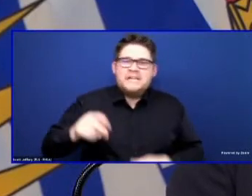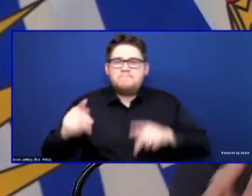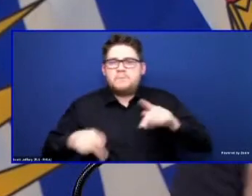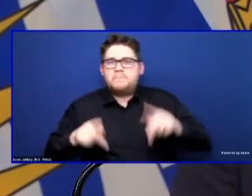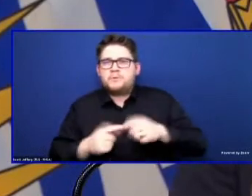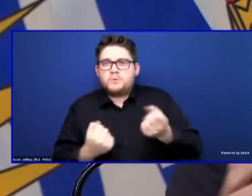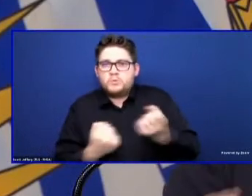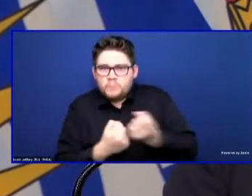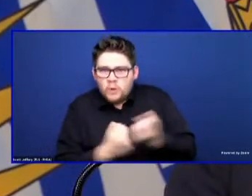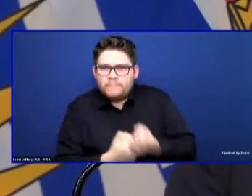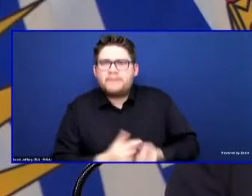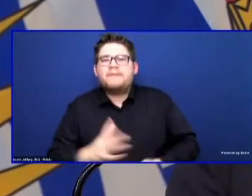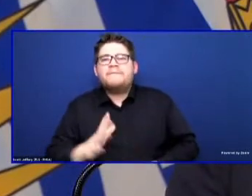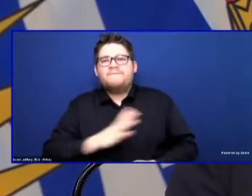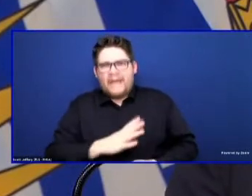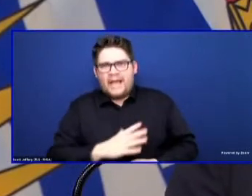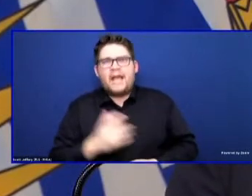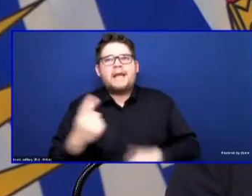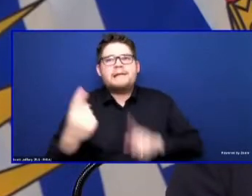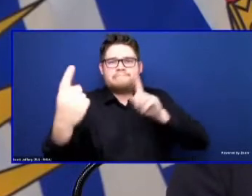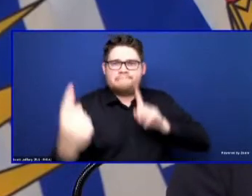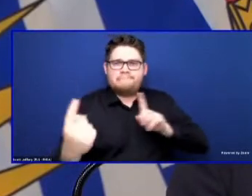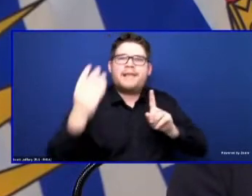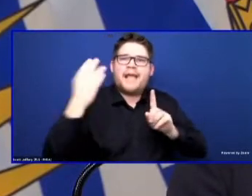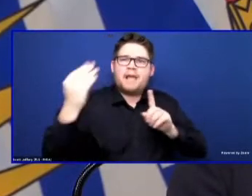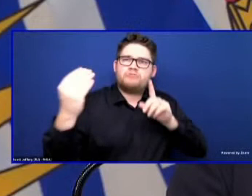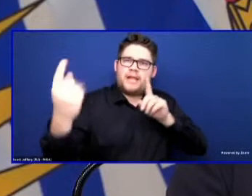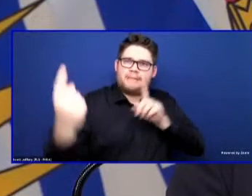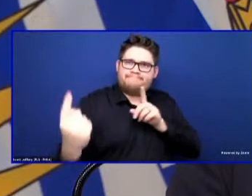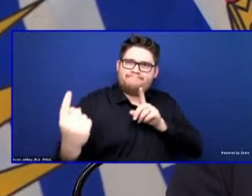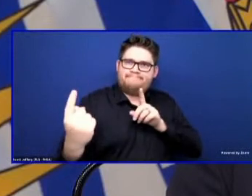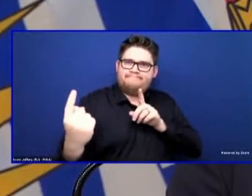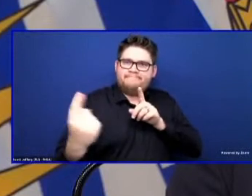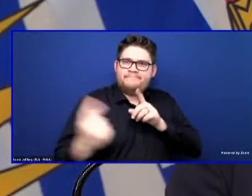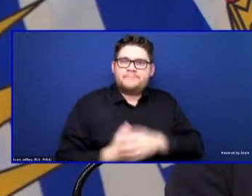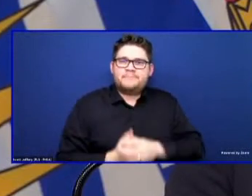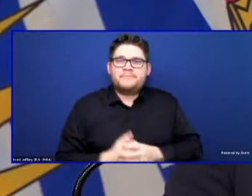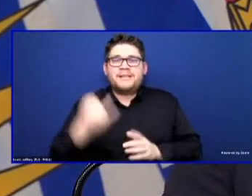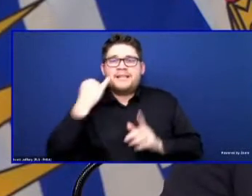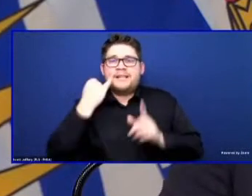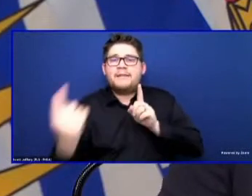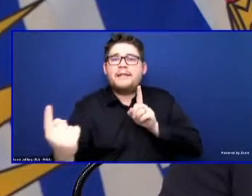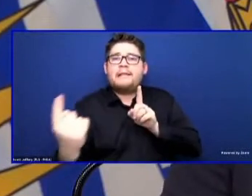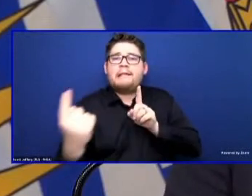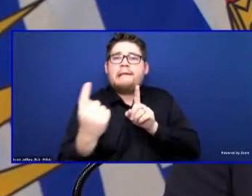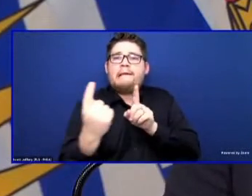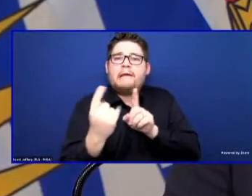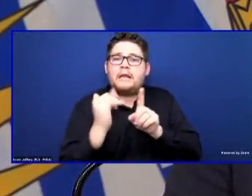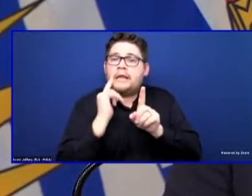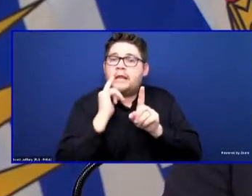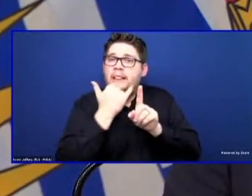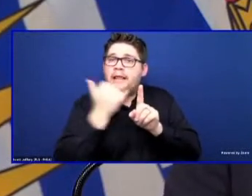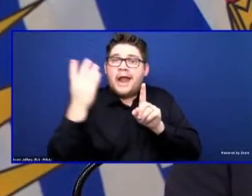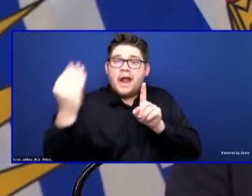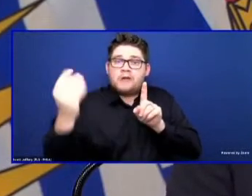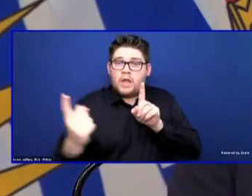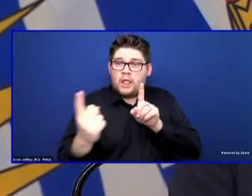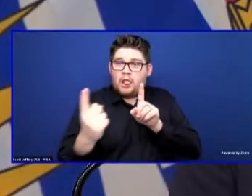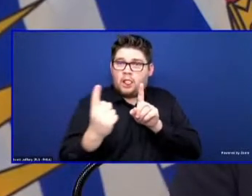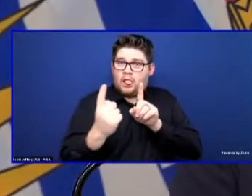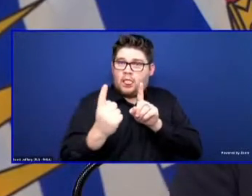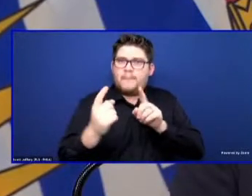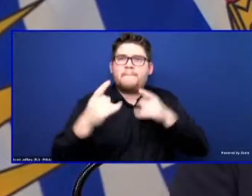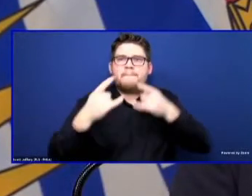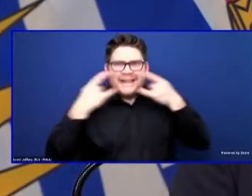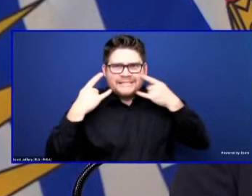you're going to be in close contact, wear masks, even if it's outside. Each of us has less contact with people